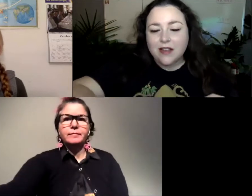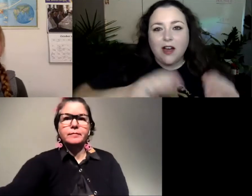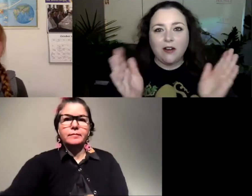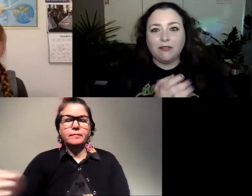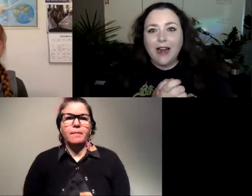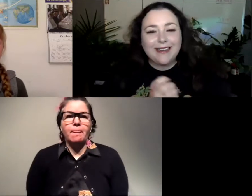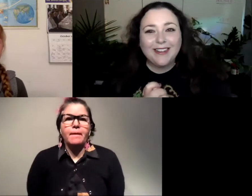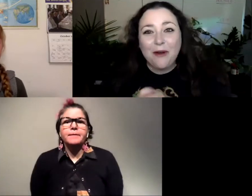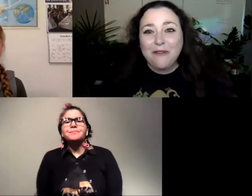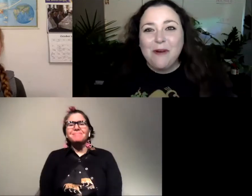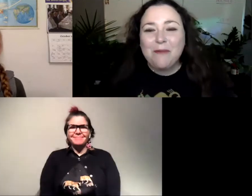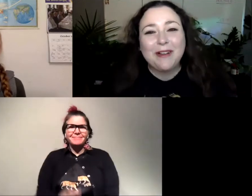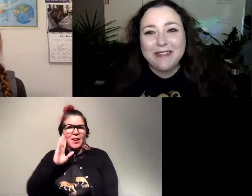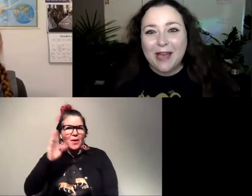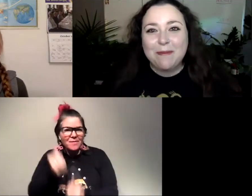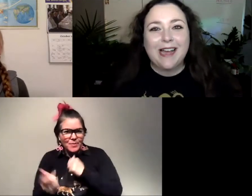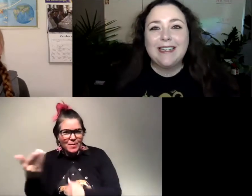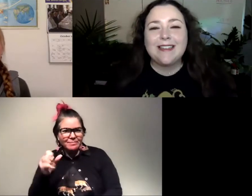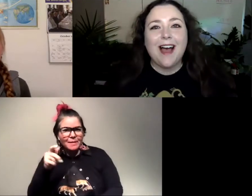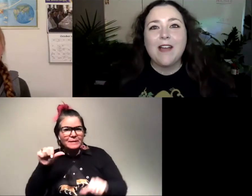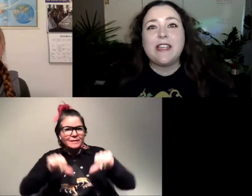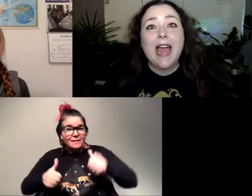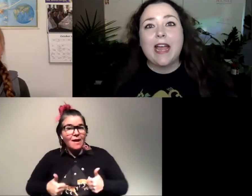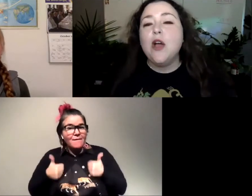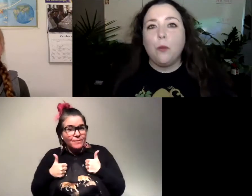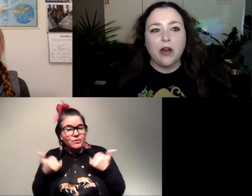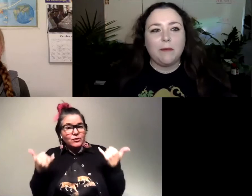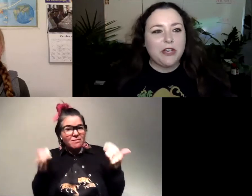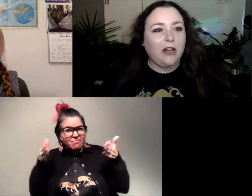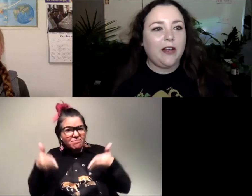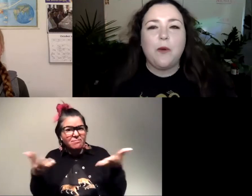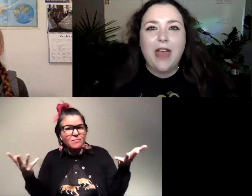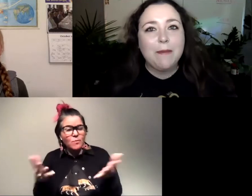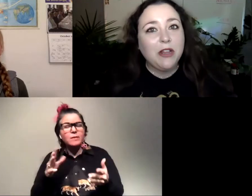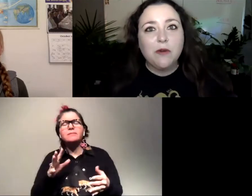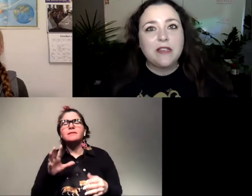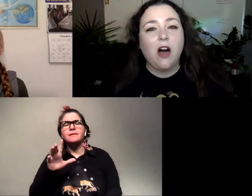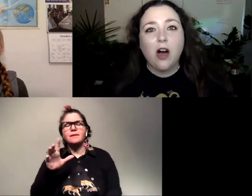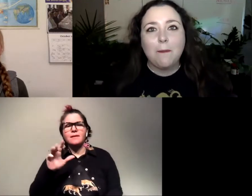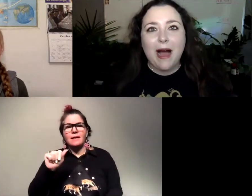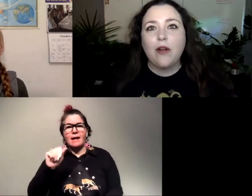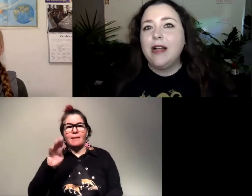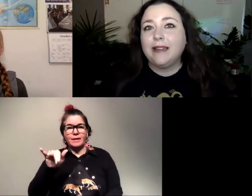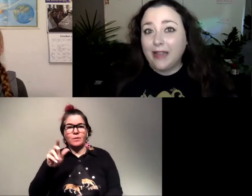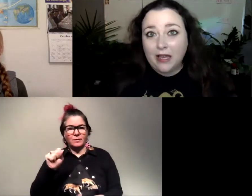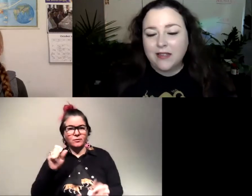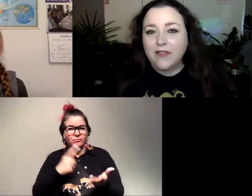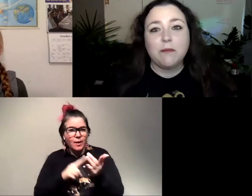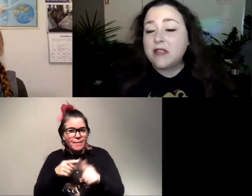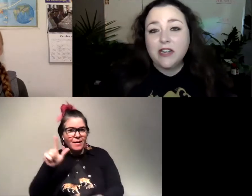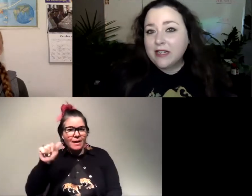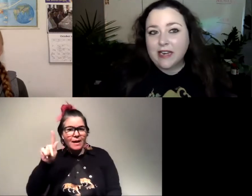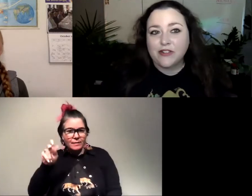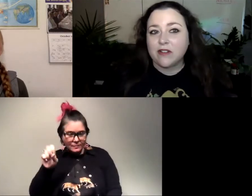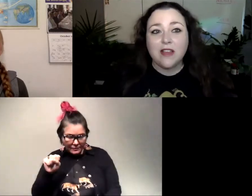There she is. All right. Hello, everyone. Welcome to Skype a Scientist Live. Today, we are going to be talking with Abby Lewis all about lakes and